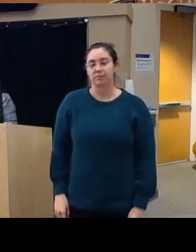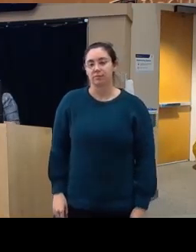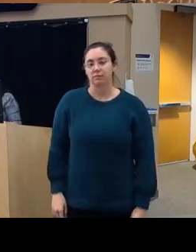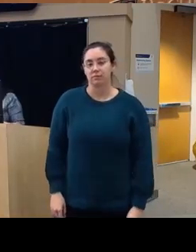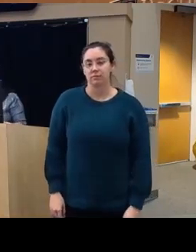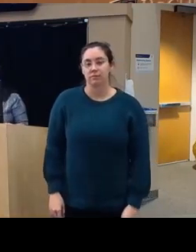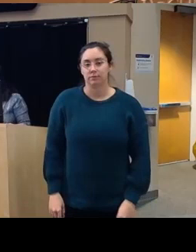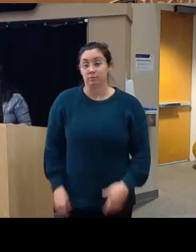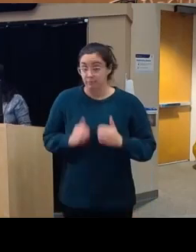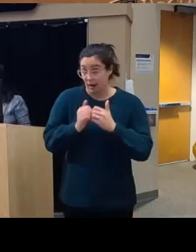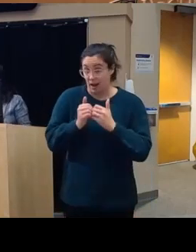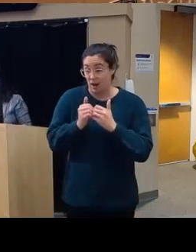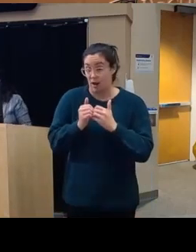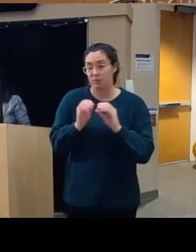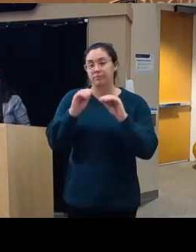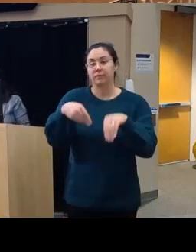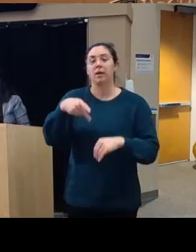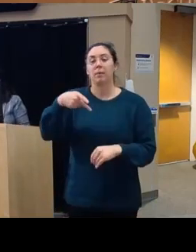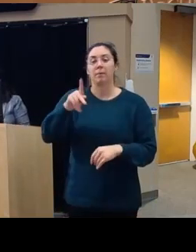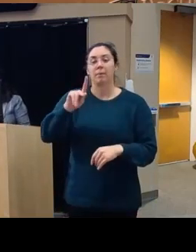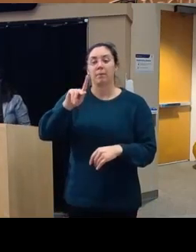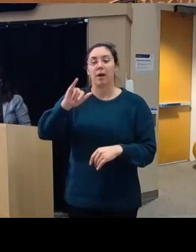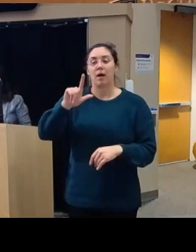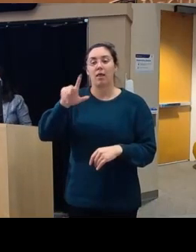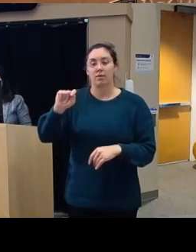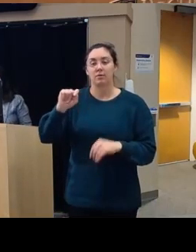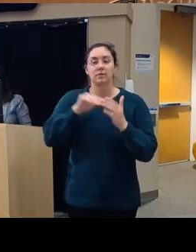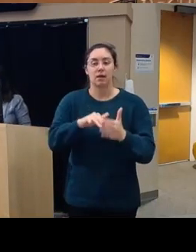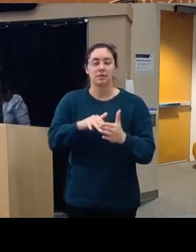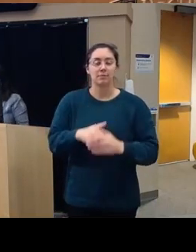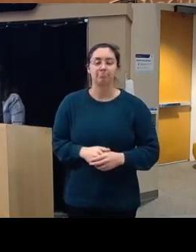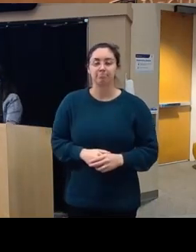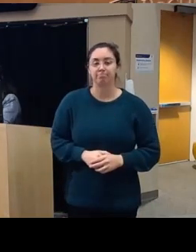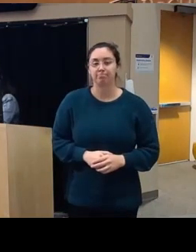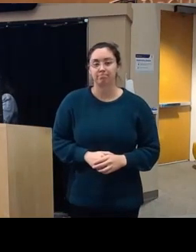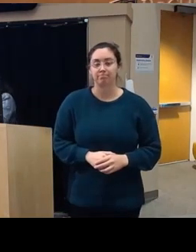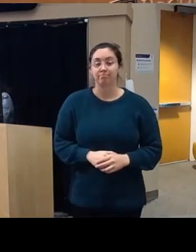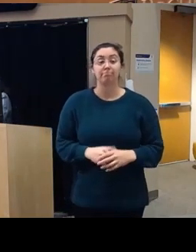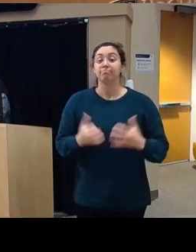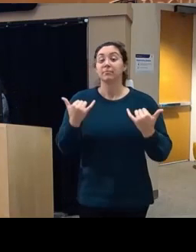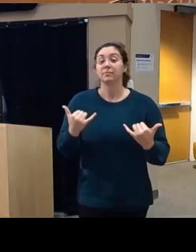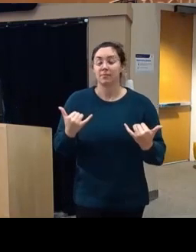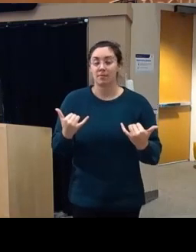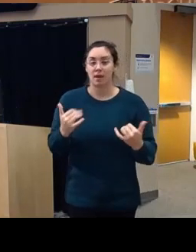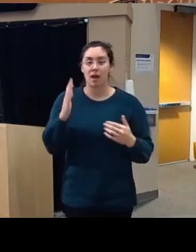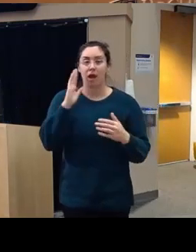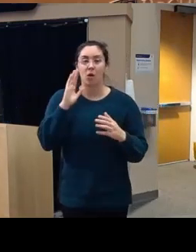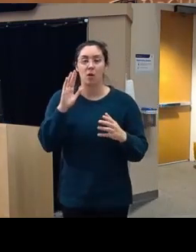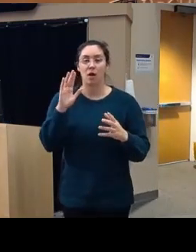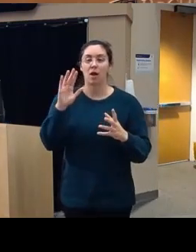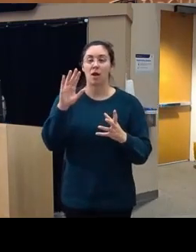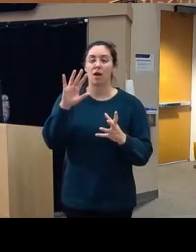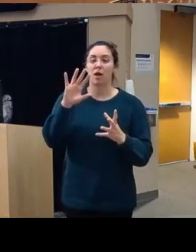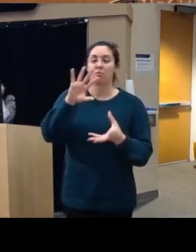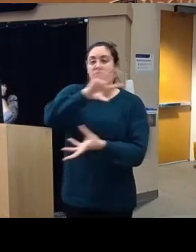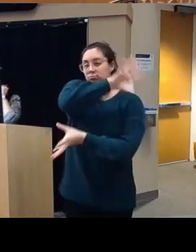through pilot implementation studies. So, okay, I'm gonna give you kind of an